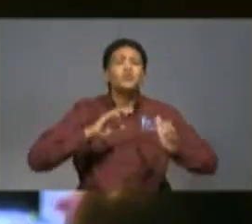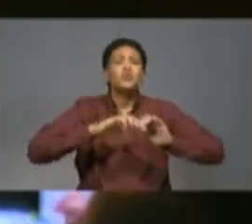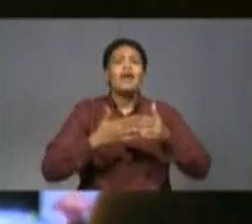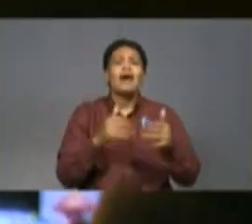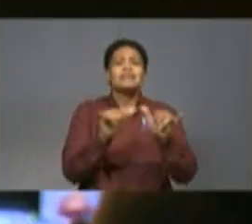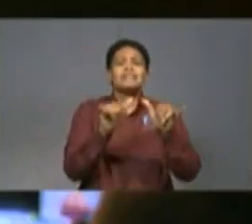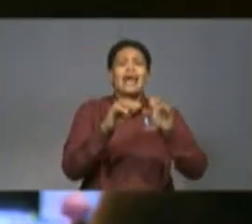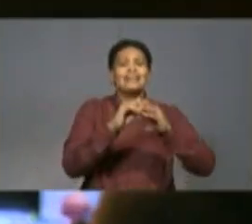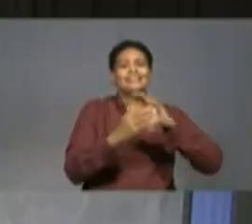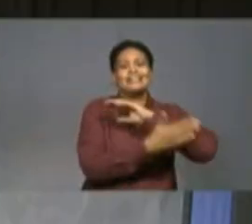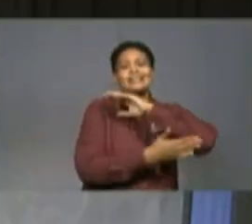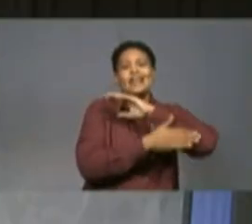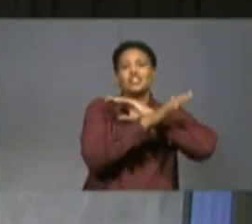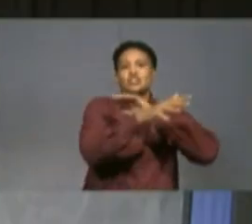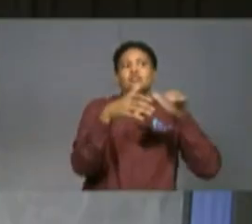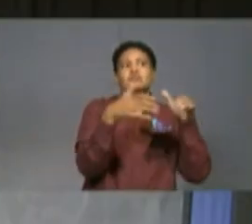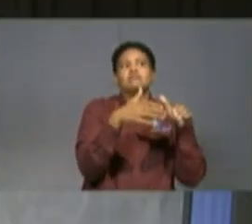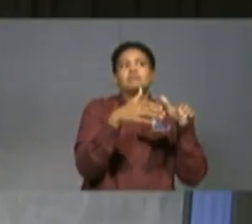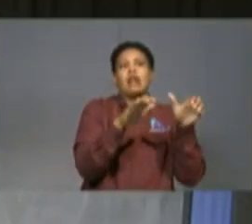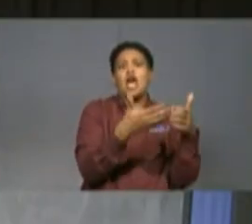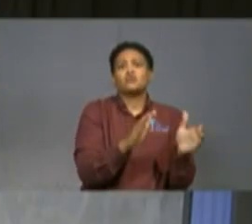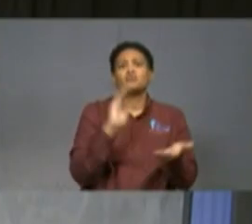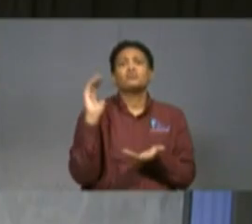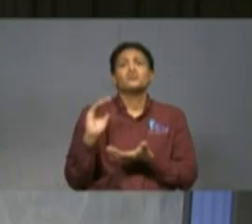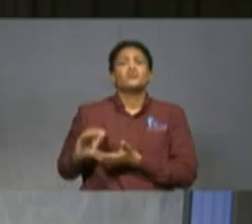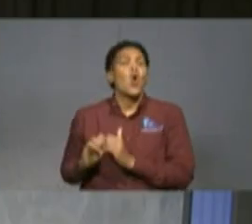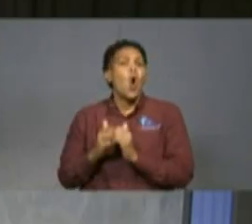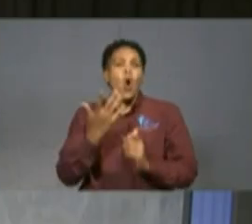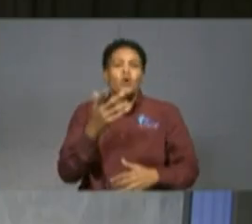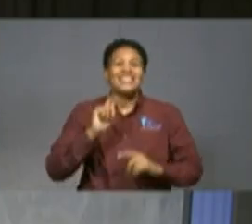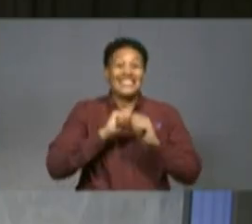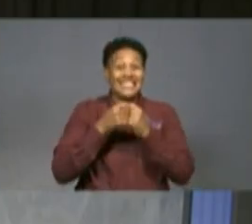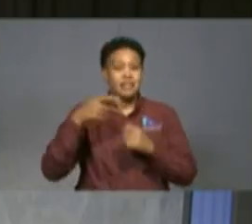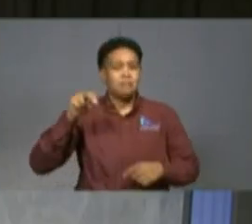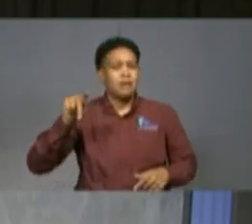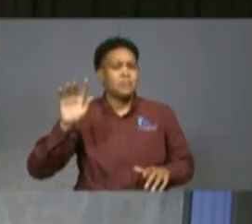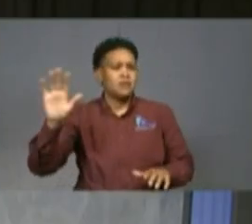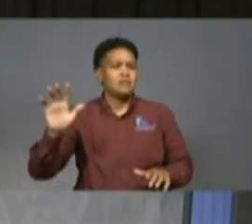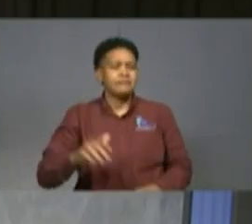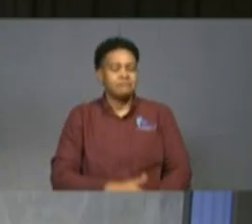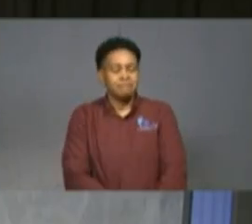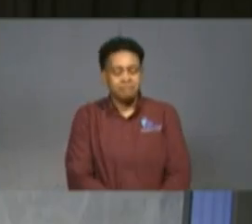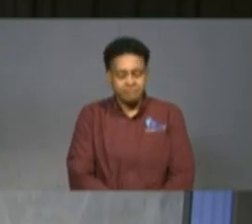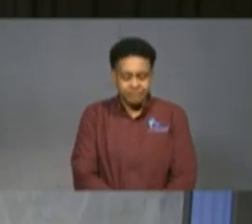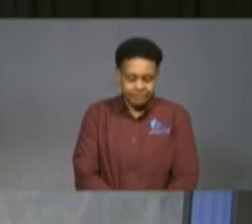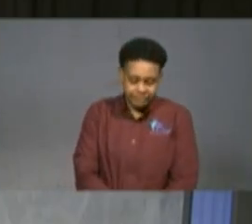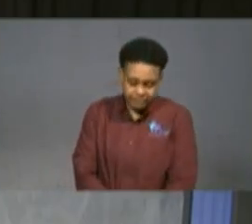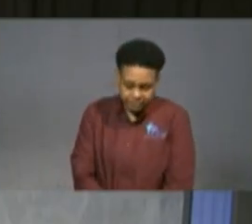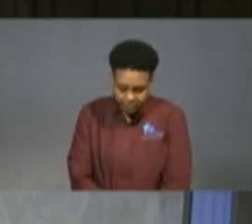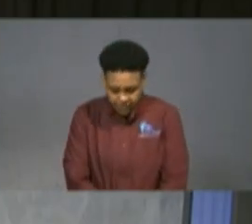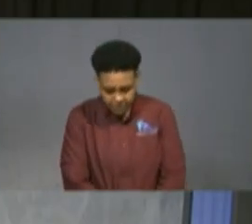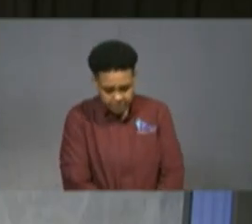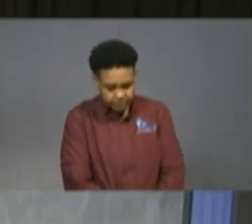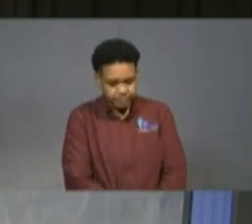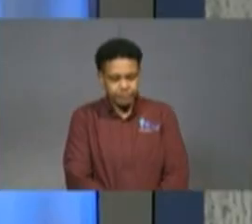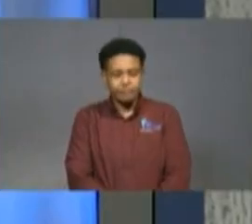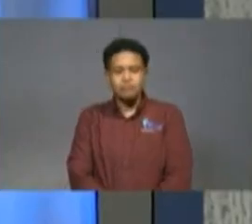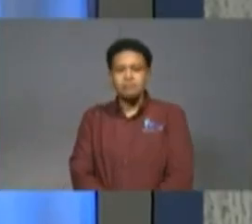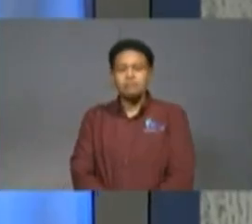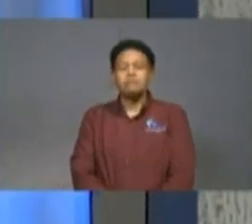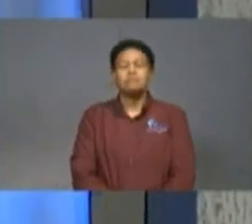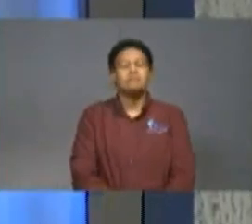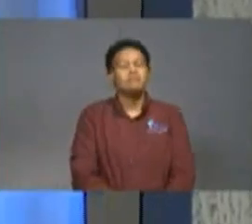public schools? All right, Team PNP, you take that question. Well, the COVID pandemic has really